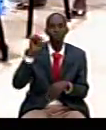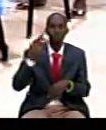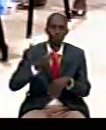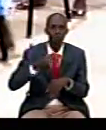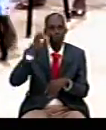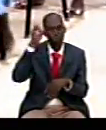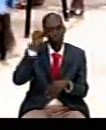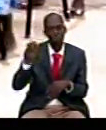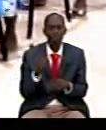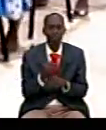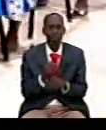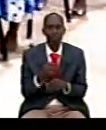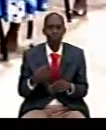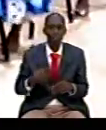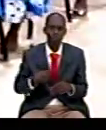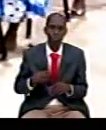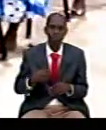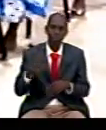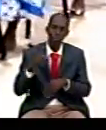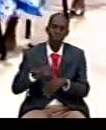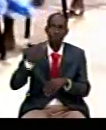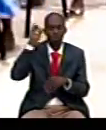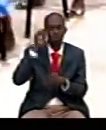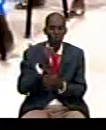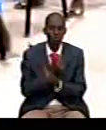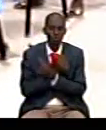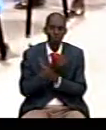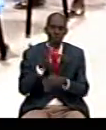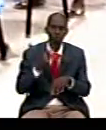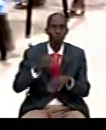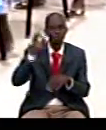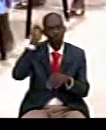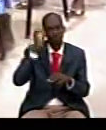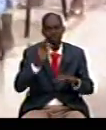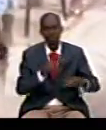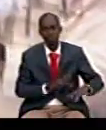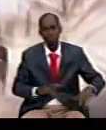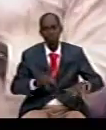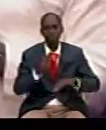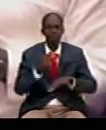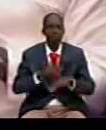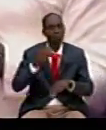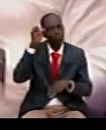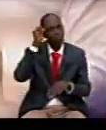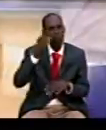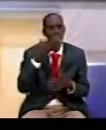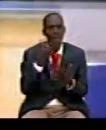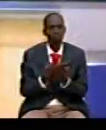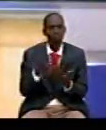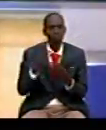Touch his love. Touch his mercy. Touch his goodness. Touch his